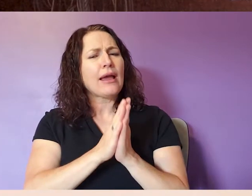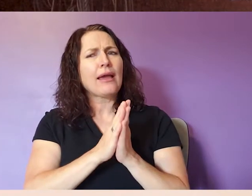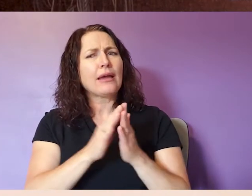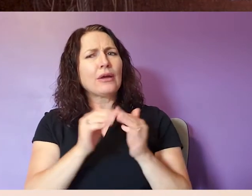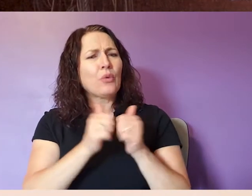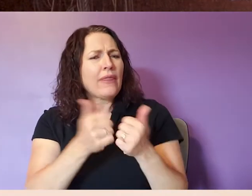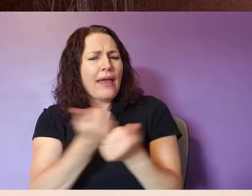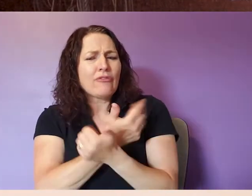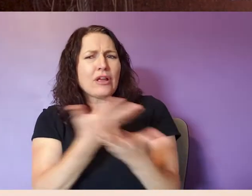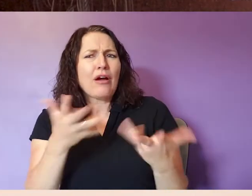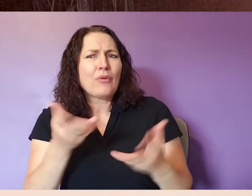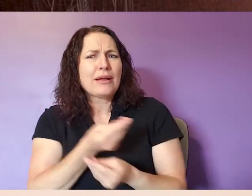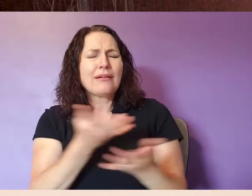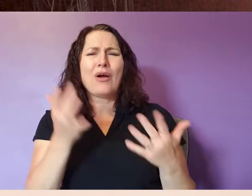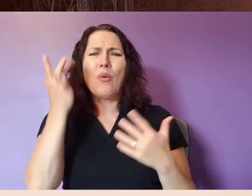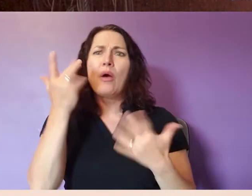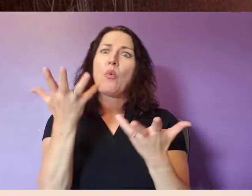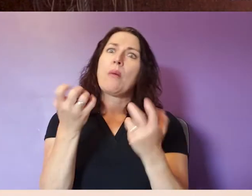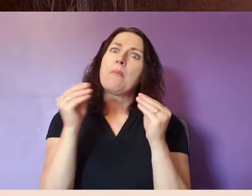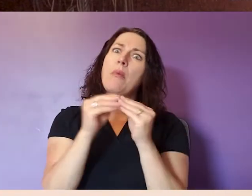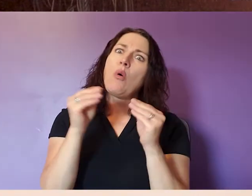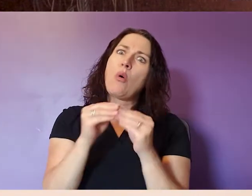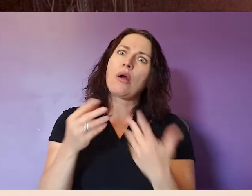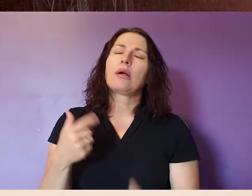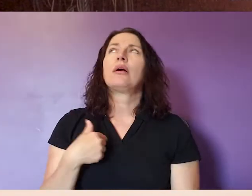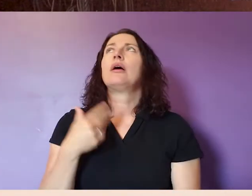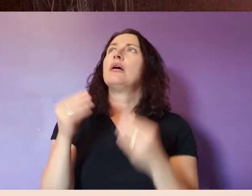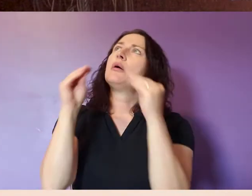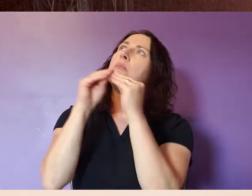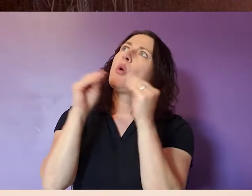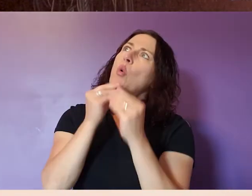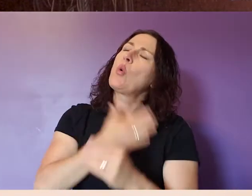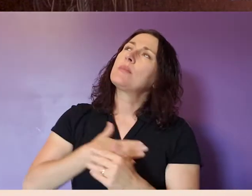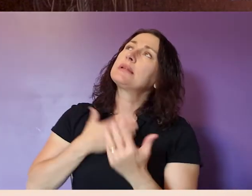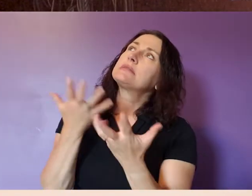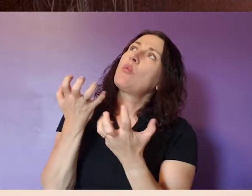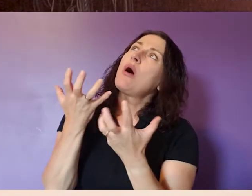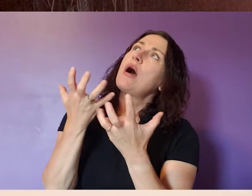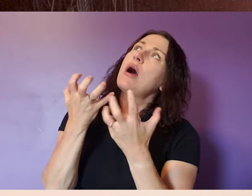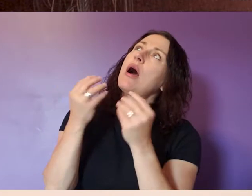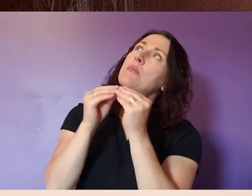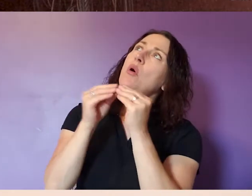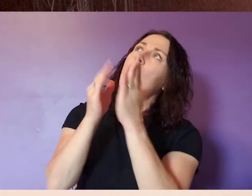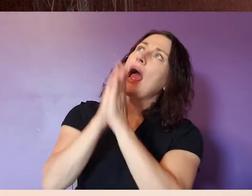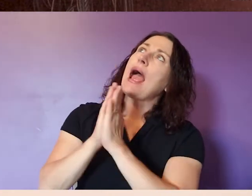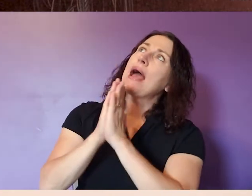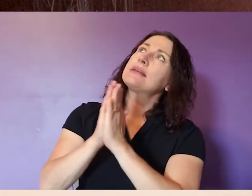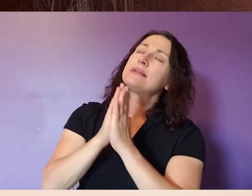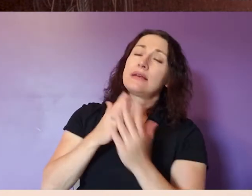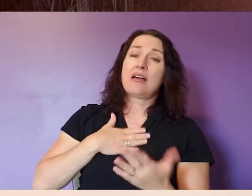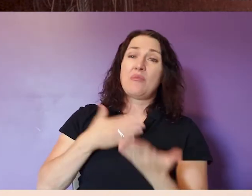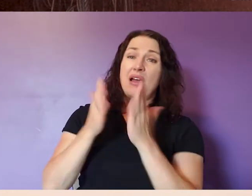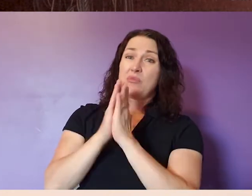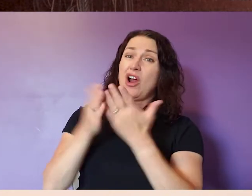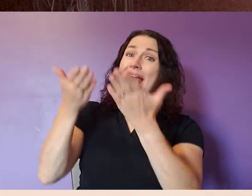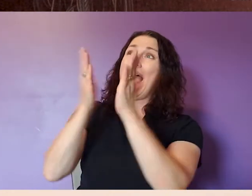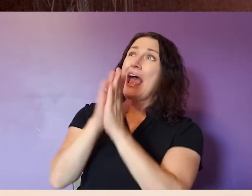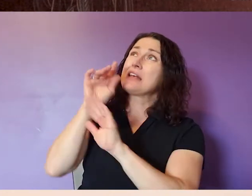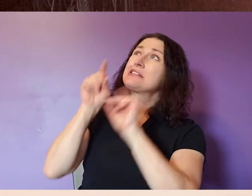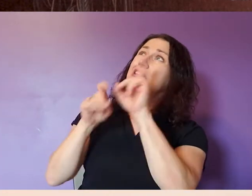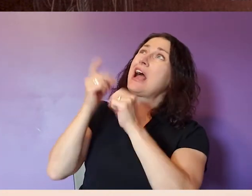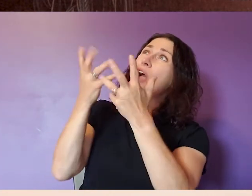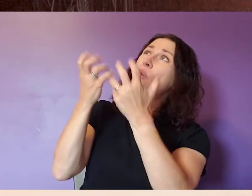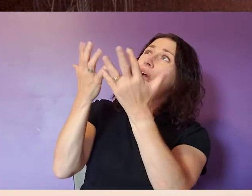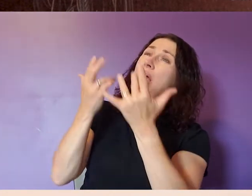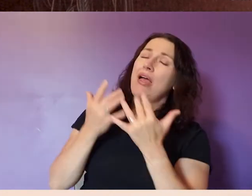you why do you want more why more please why is is our